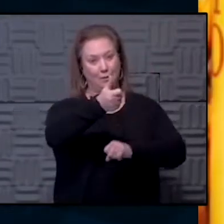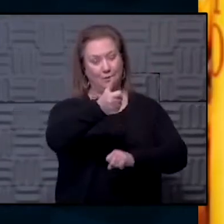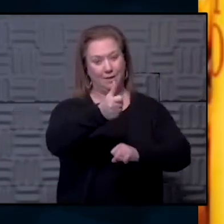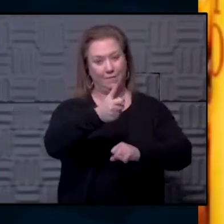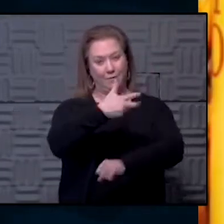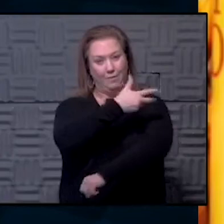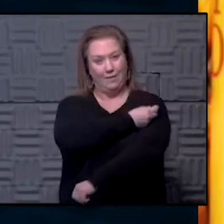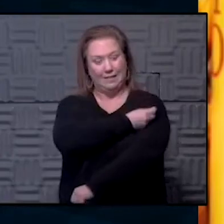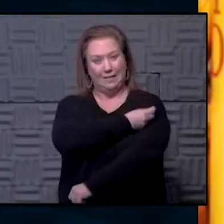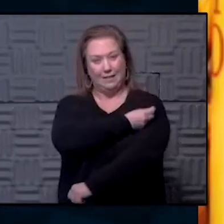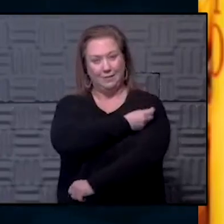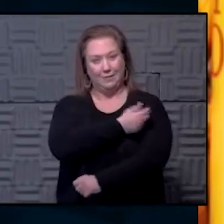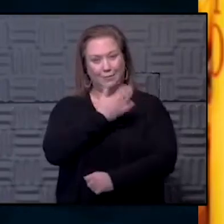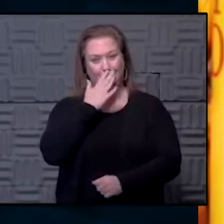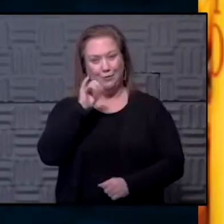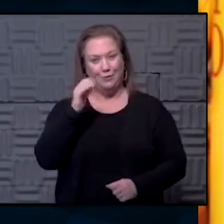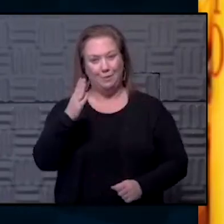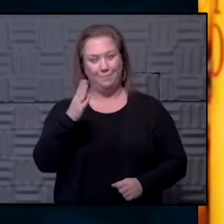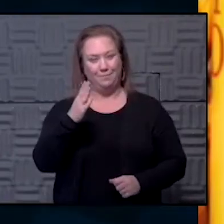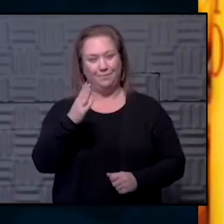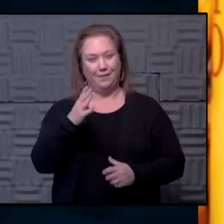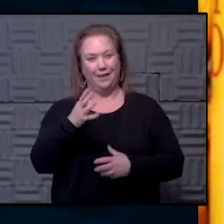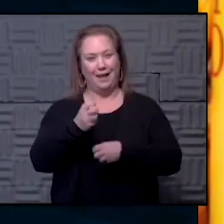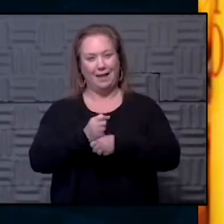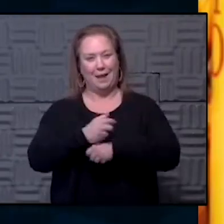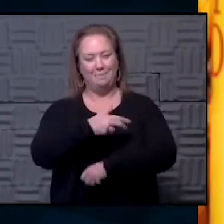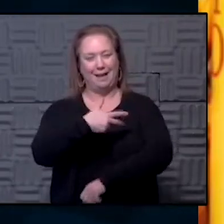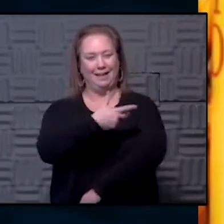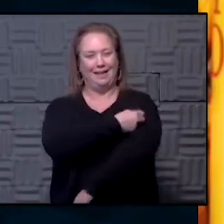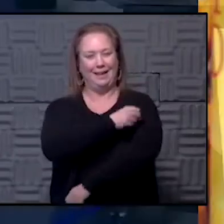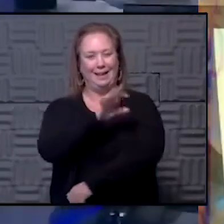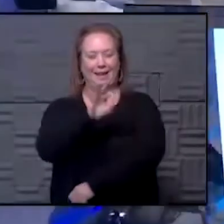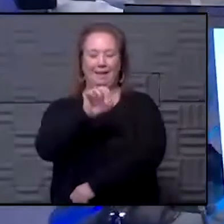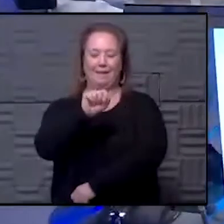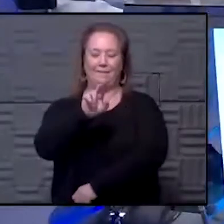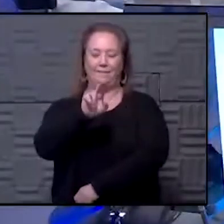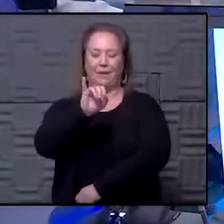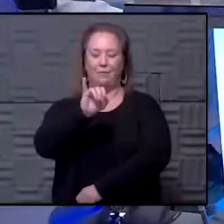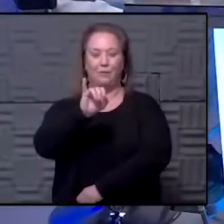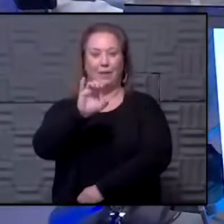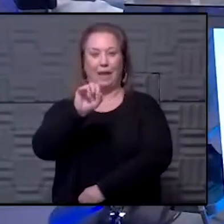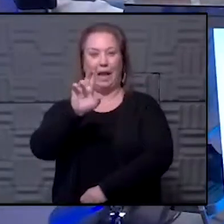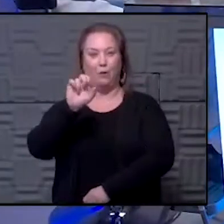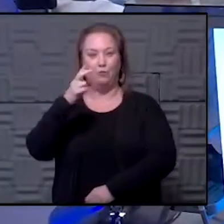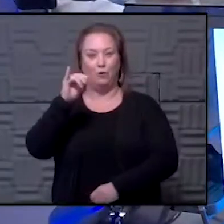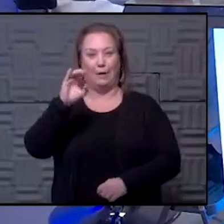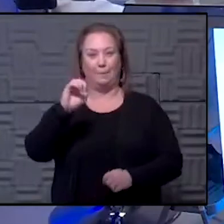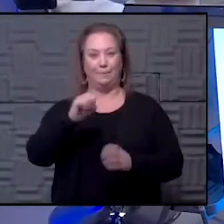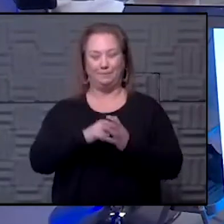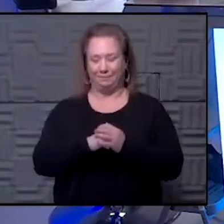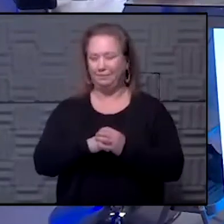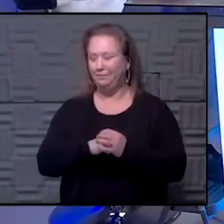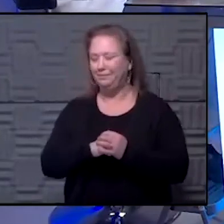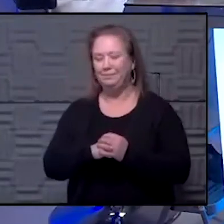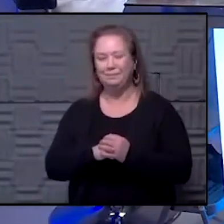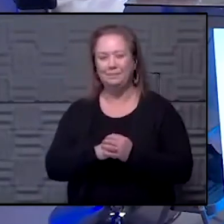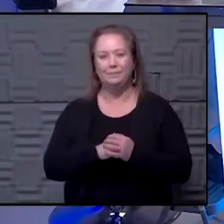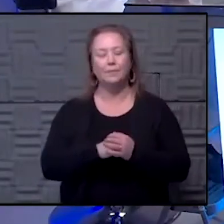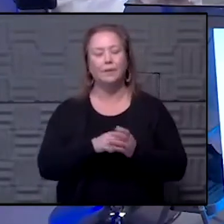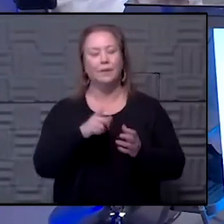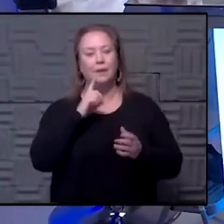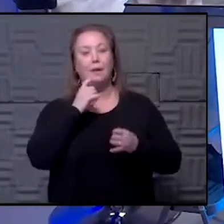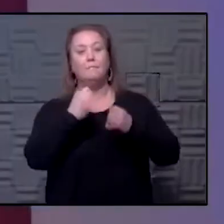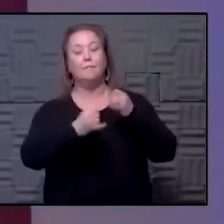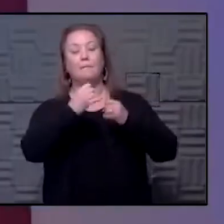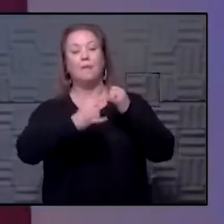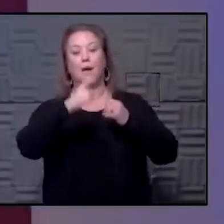through vaccination. Well done. I got my Fauci Ouchie. Final thoughts? I think my final thoughts are kind of alluding to, you were